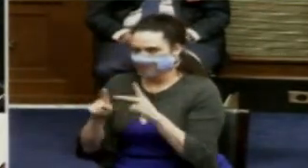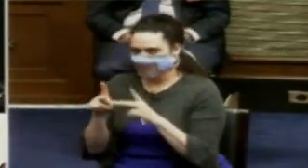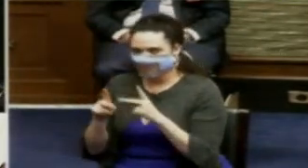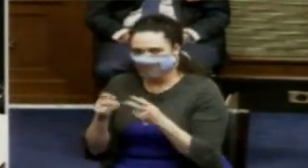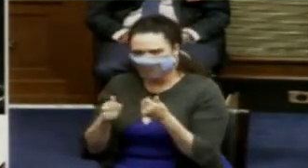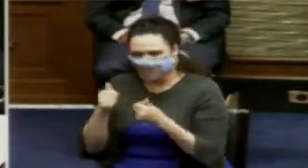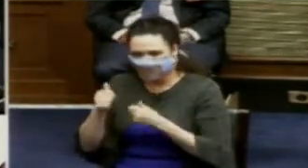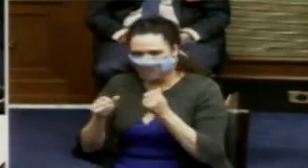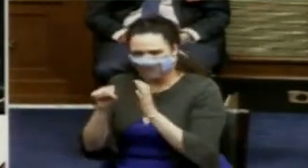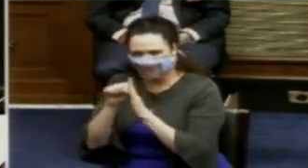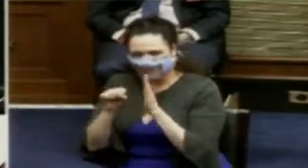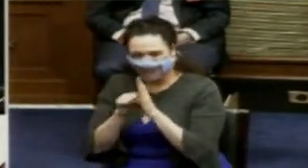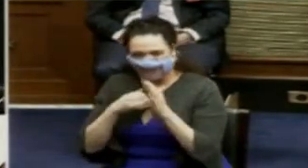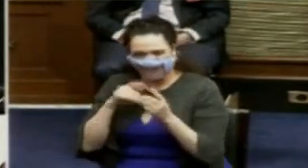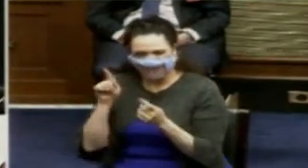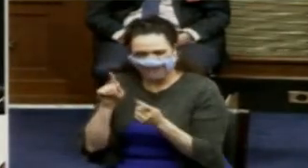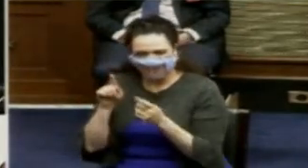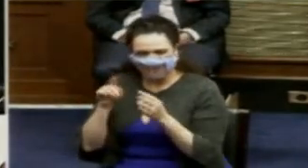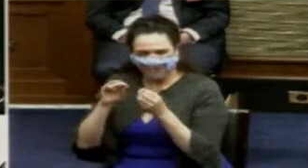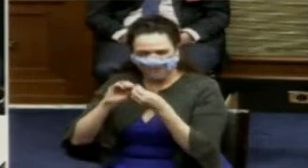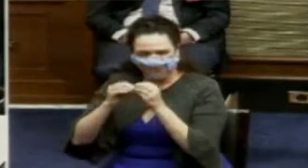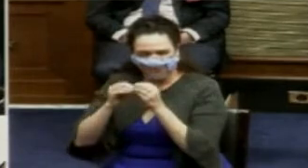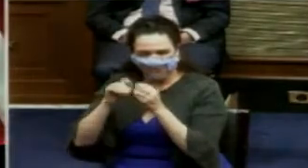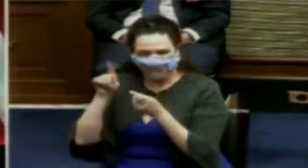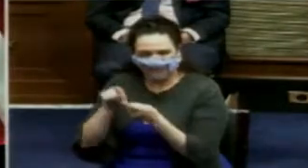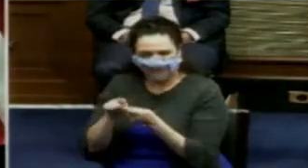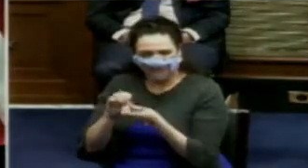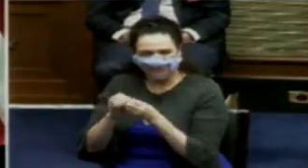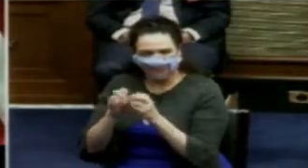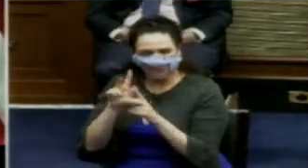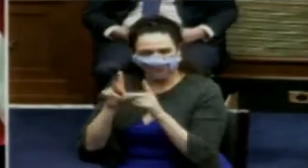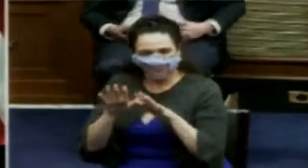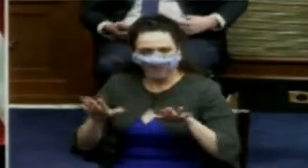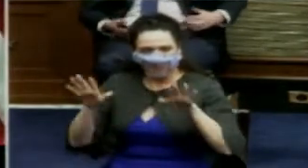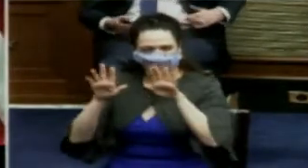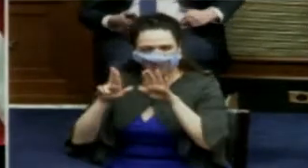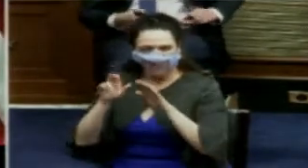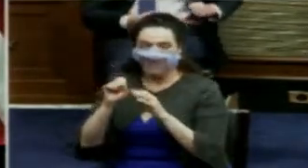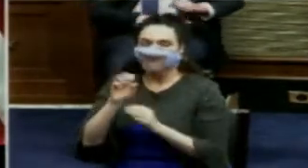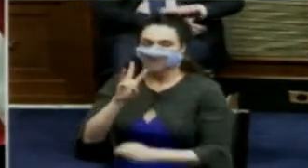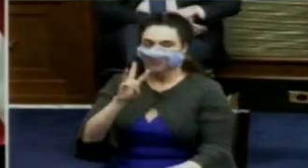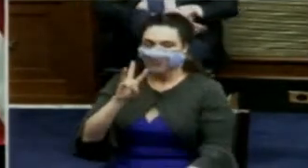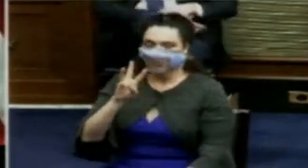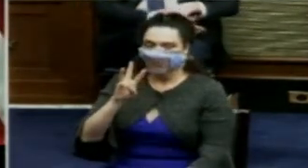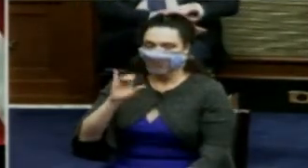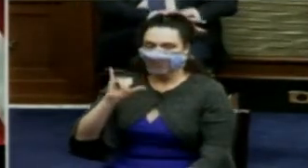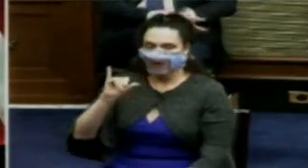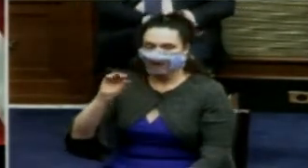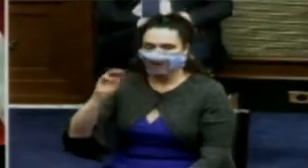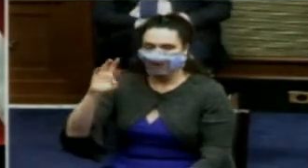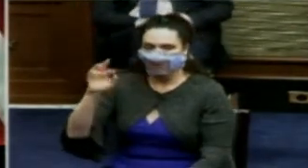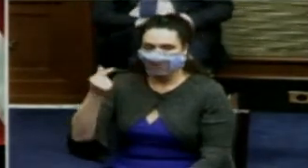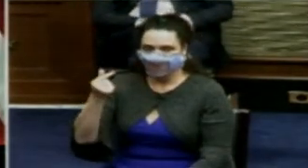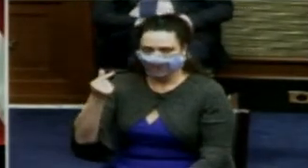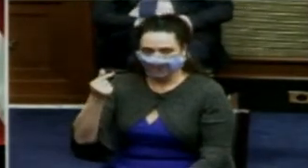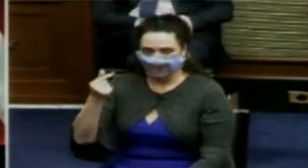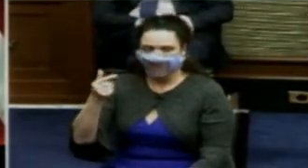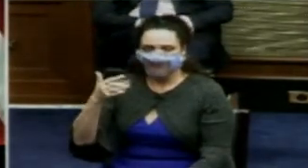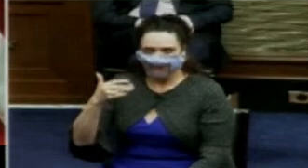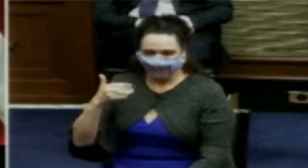I am not sure of that right now, Senator. It's Wyoming. Yeah. It's Wyoming. They have 3. How